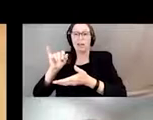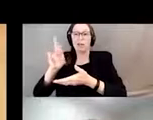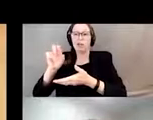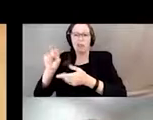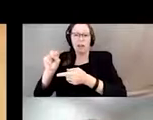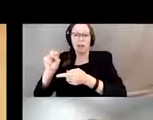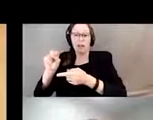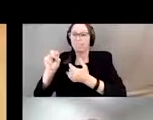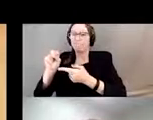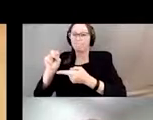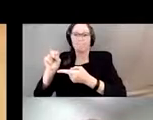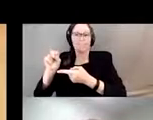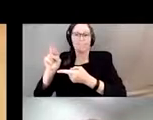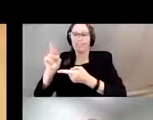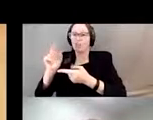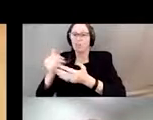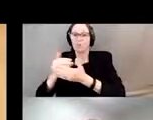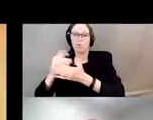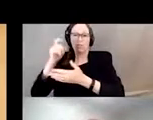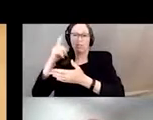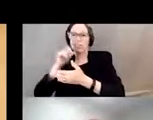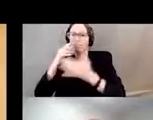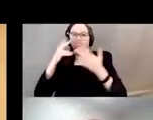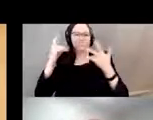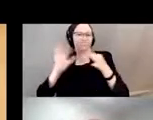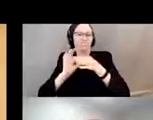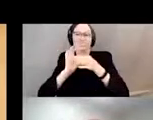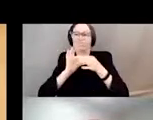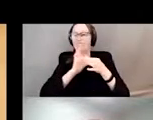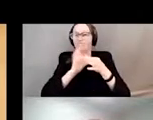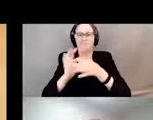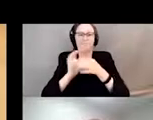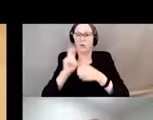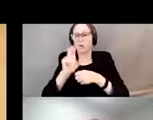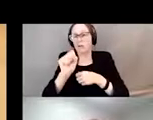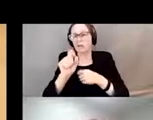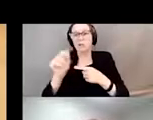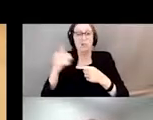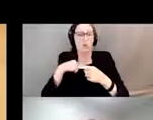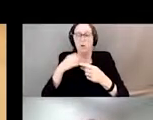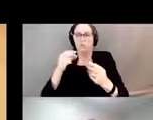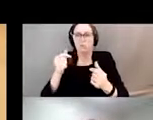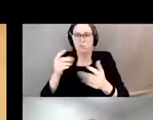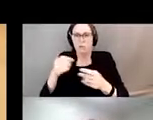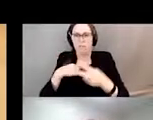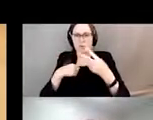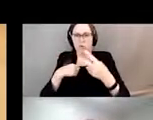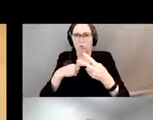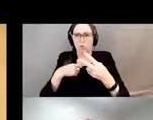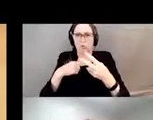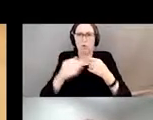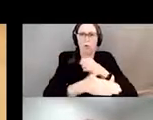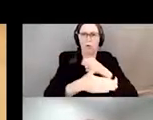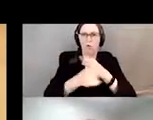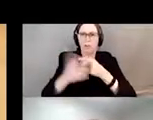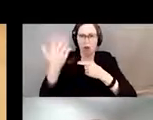not friendly to the United States. So all of a sudden you have these two friendly states that have disappeared. One